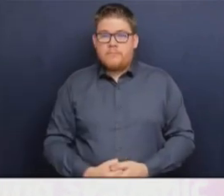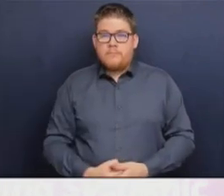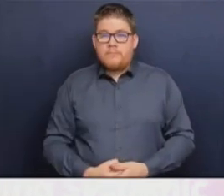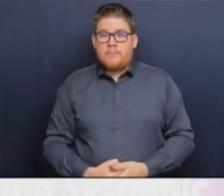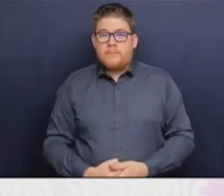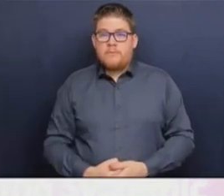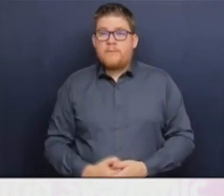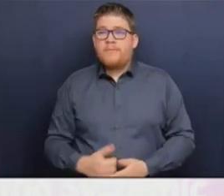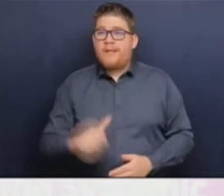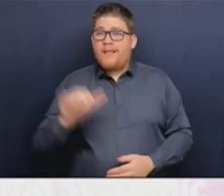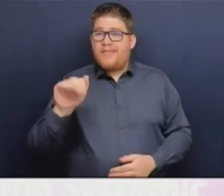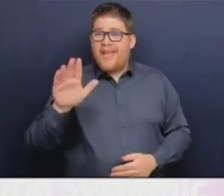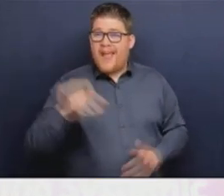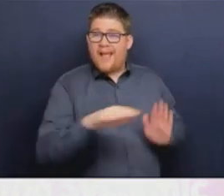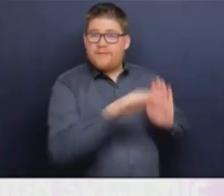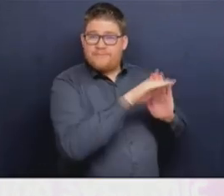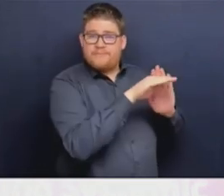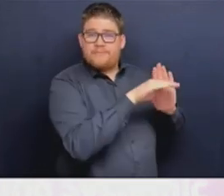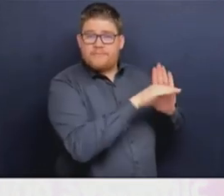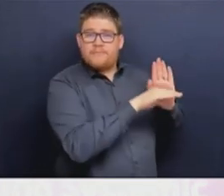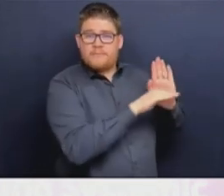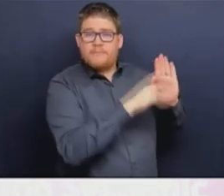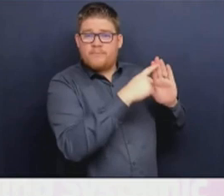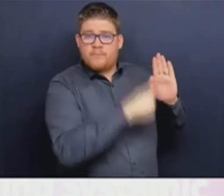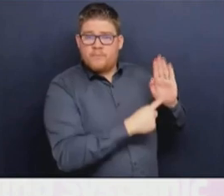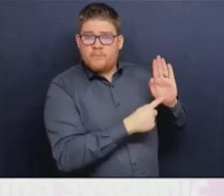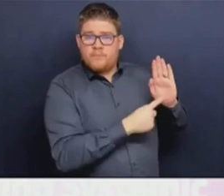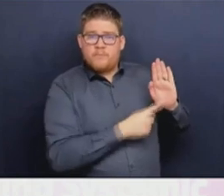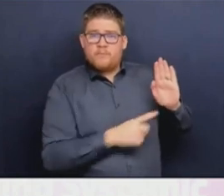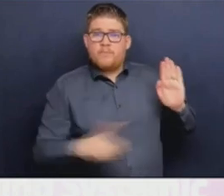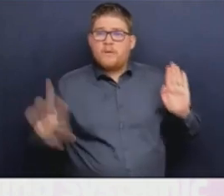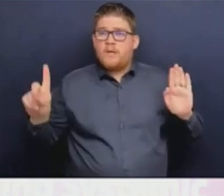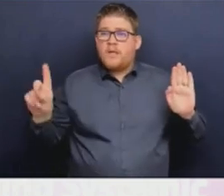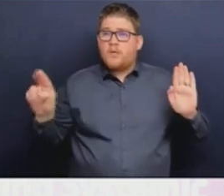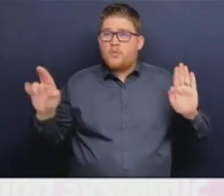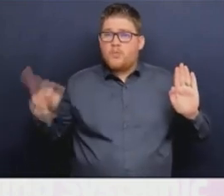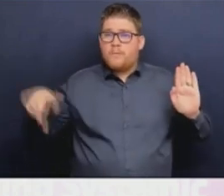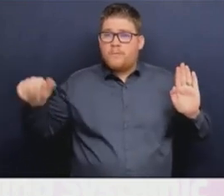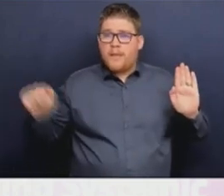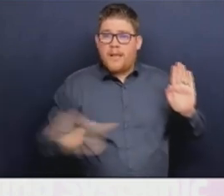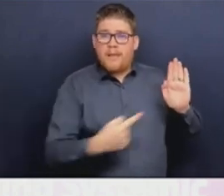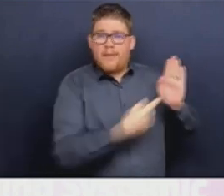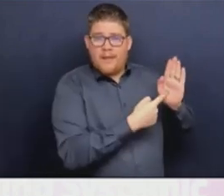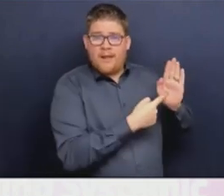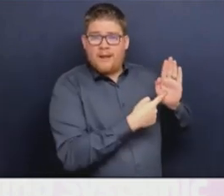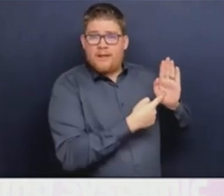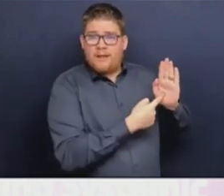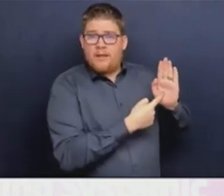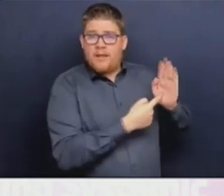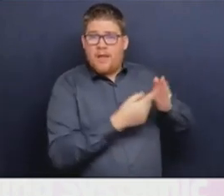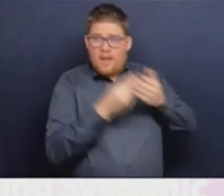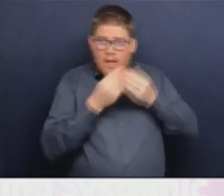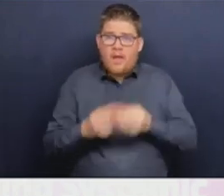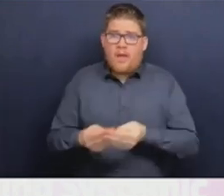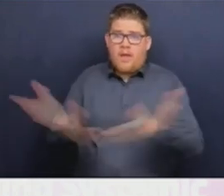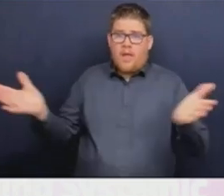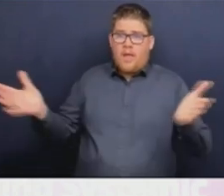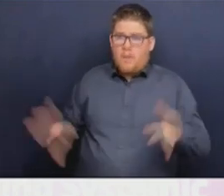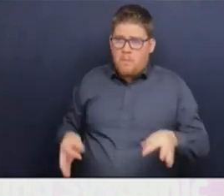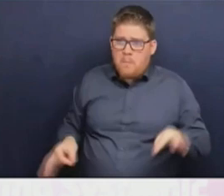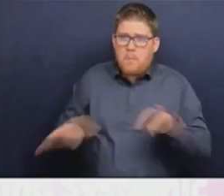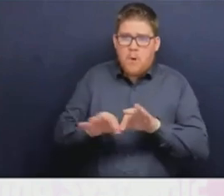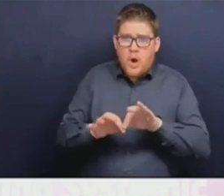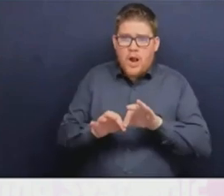to indigenous communities was an announcement a few weeks ago about the action plan. Here are the steps we're going to take together to